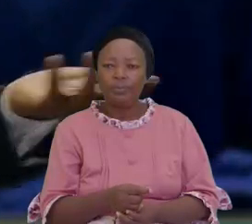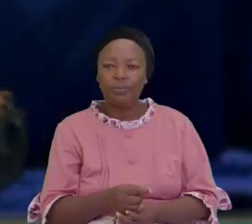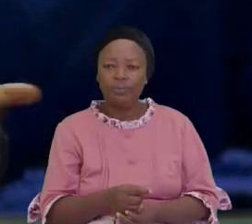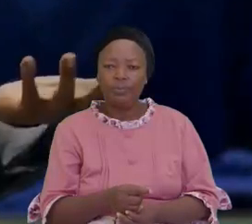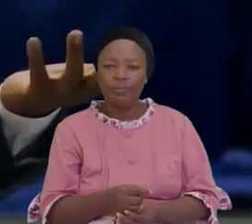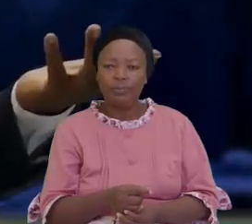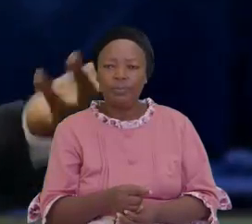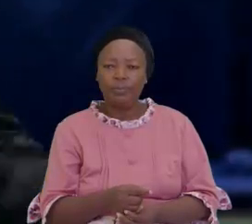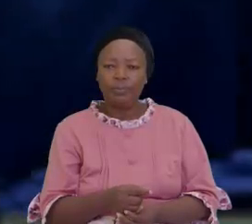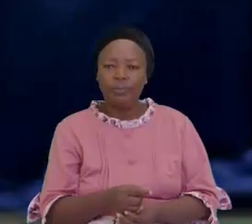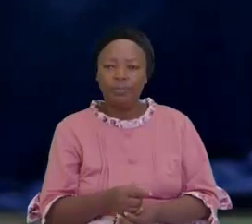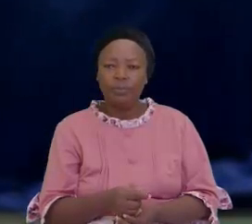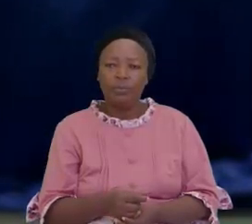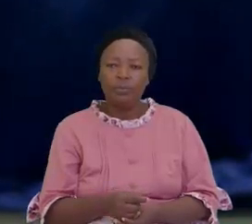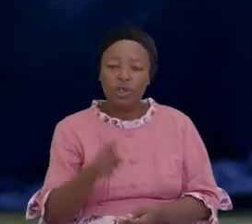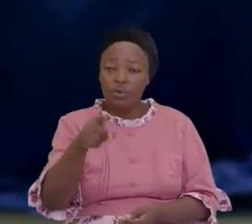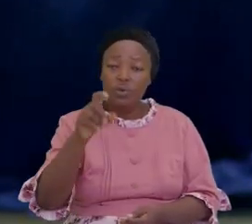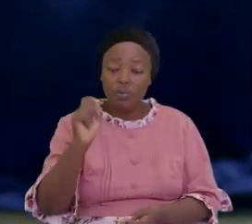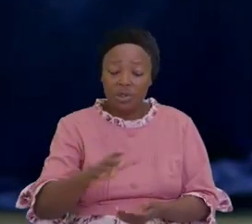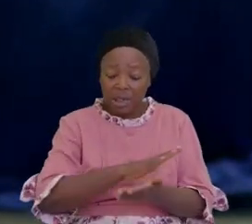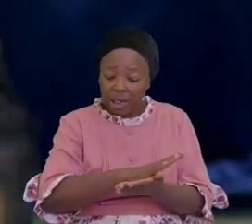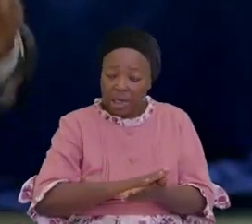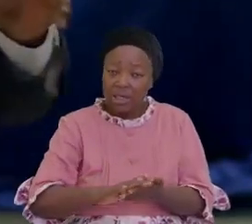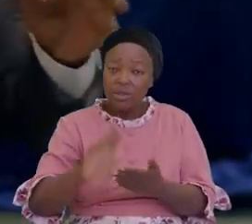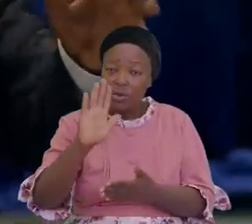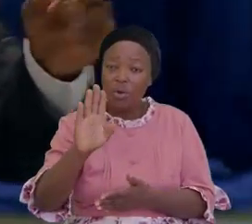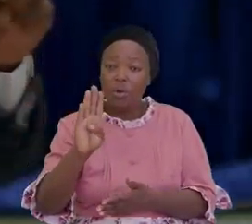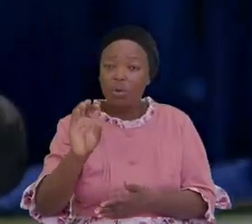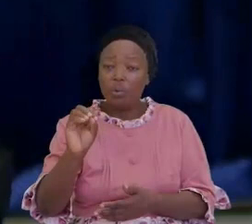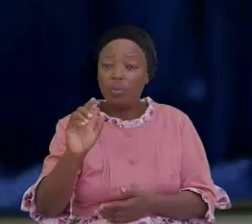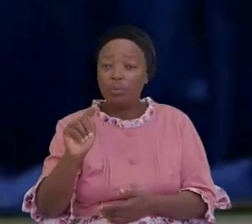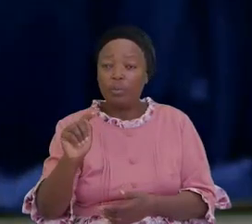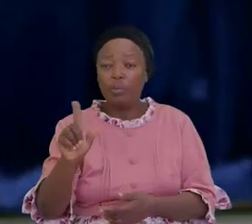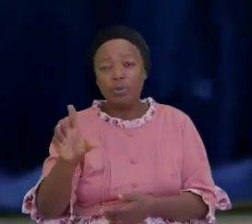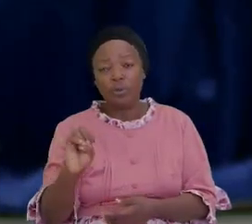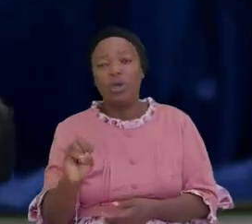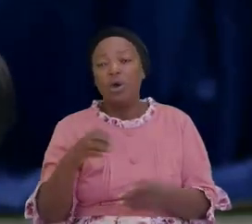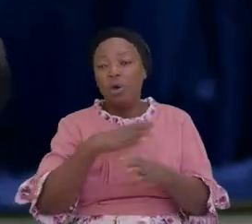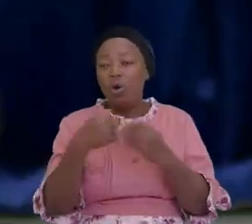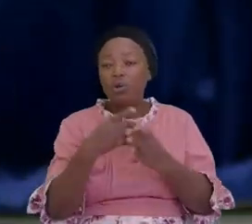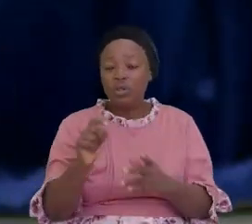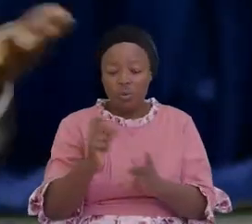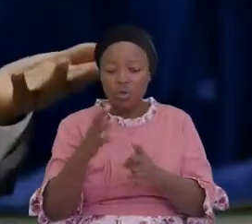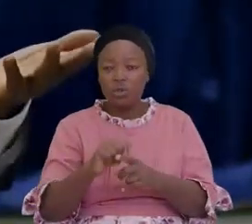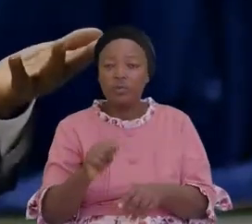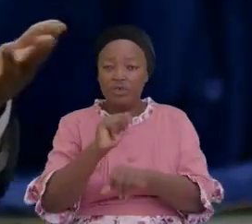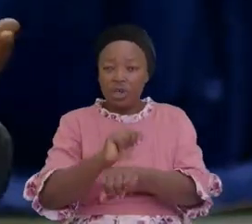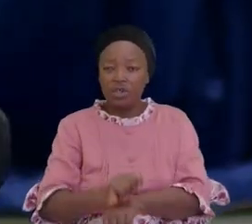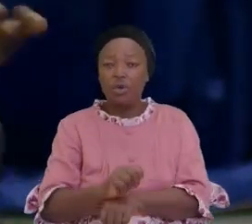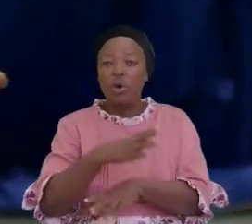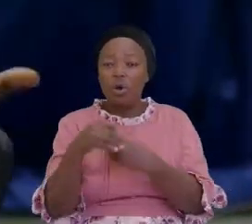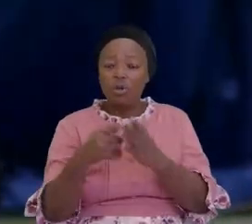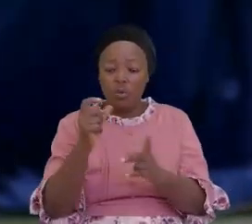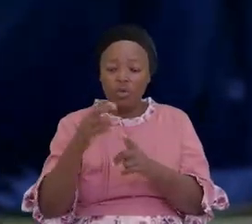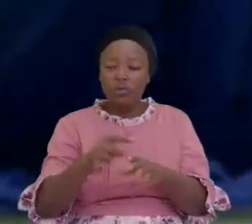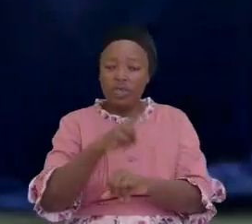You must cleanse your bottle. All the words of tradition and the words of the nation